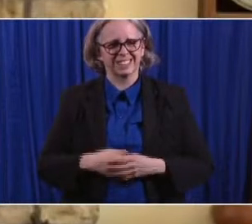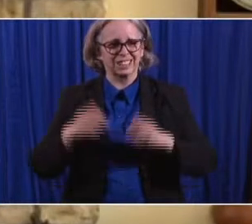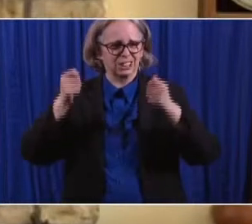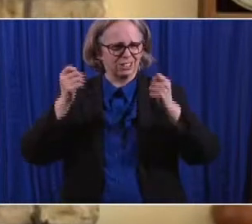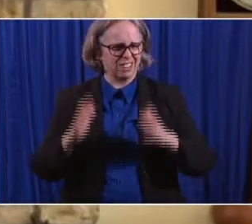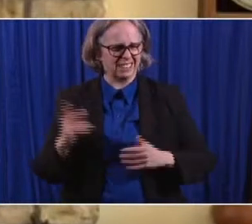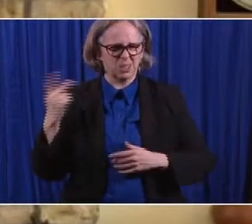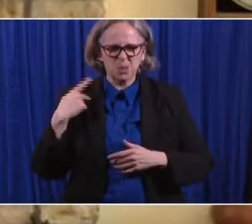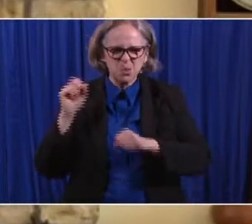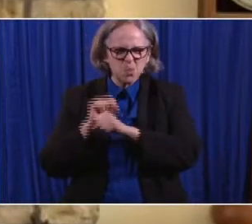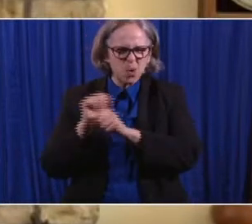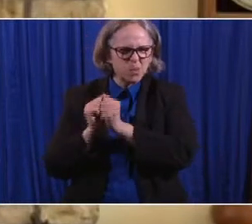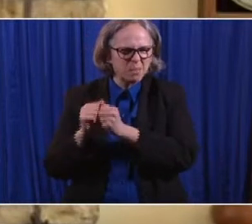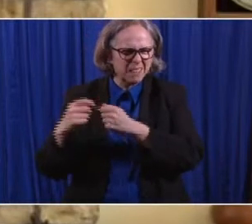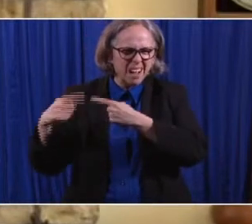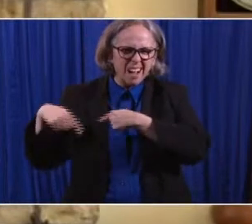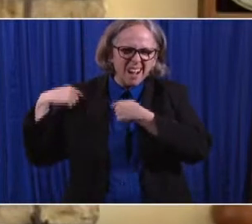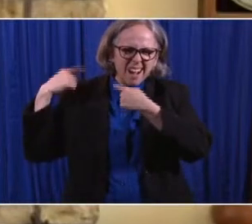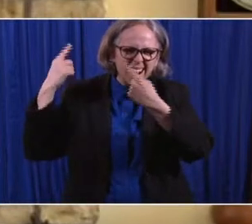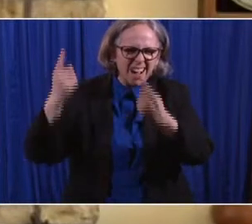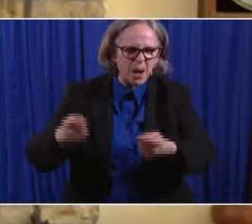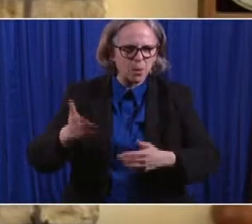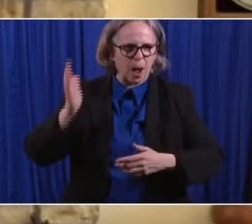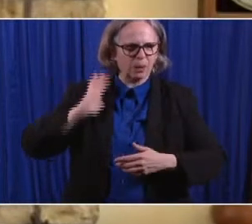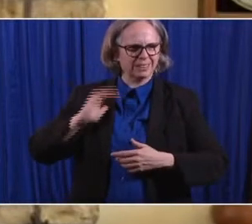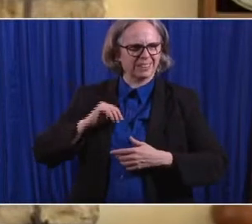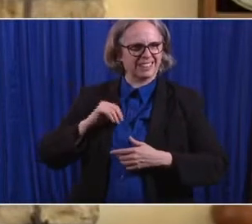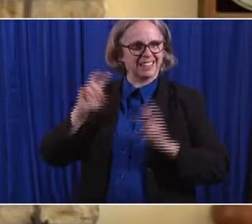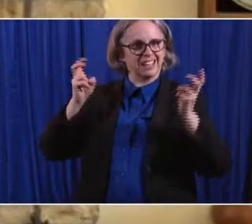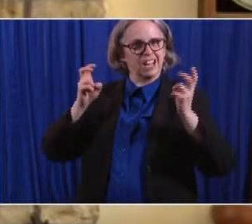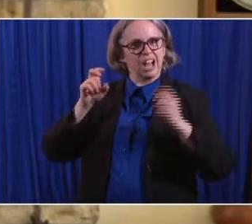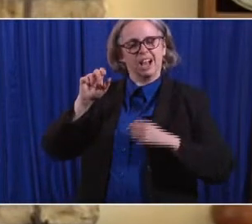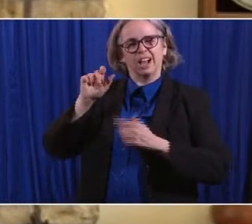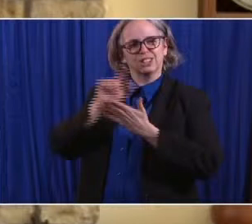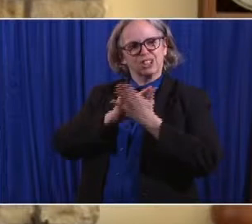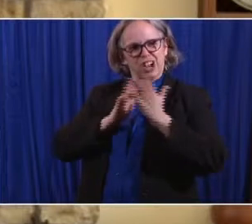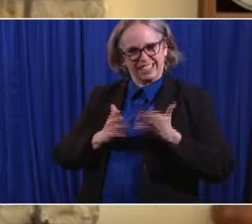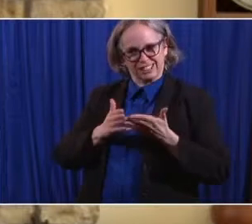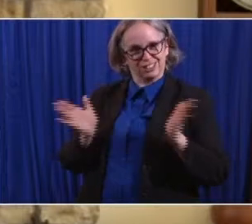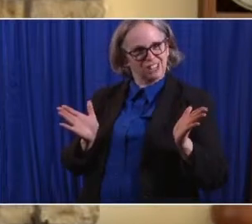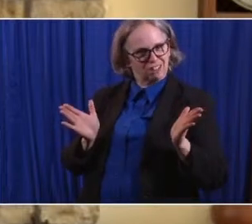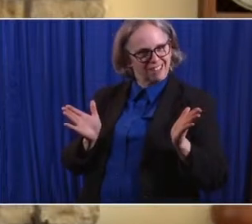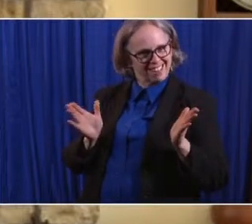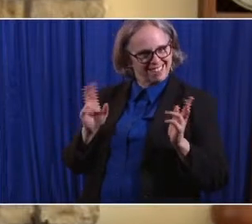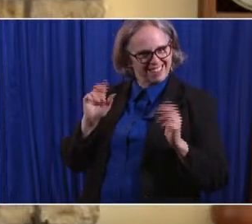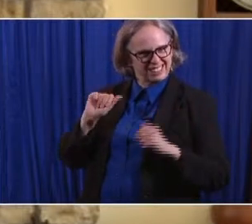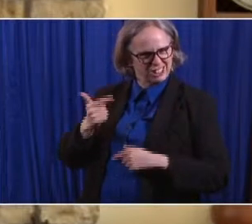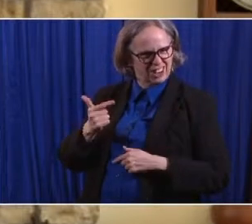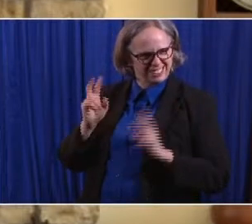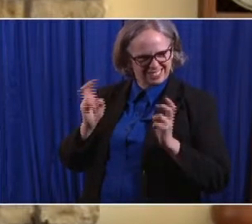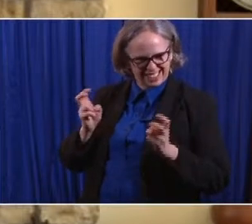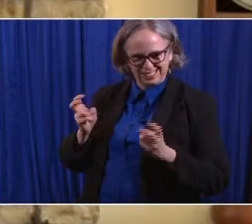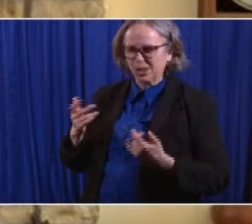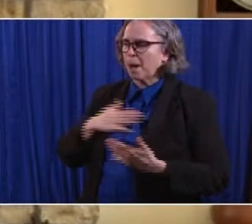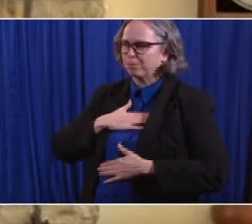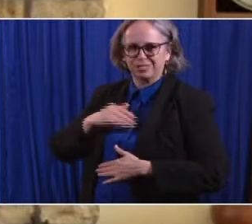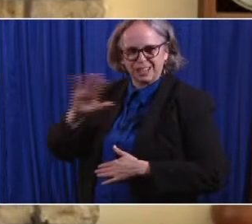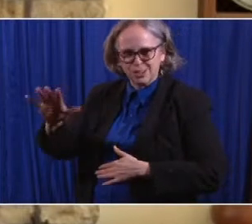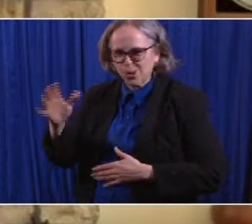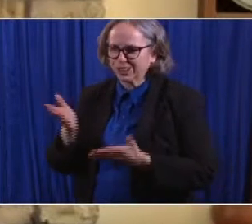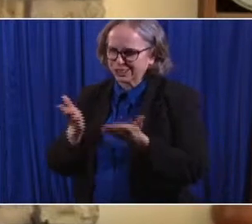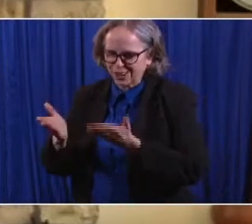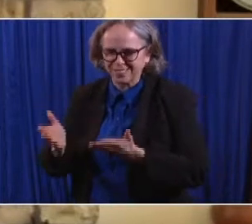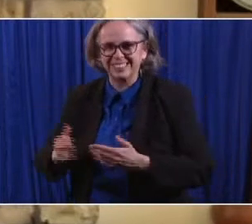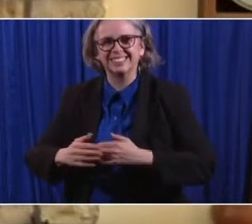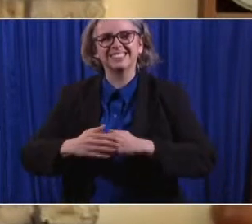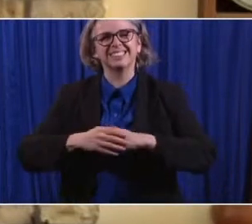was the Attorney General. And so we appreciate all your service and our very best wishes